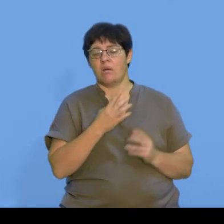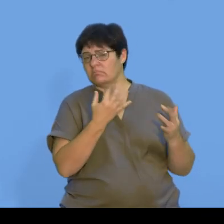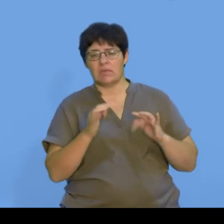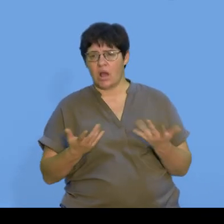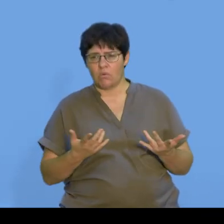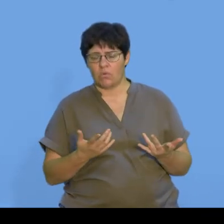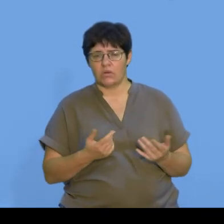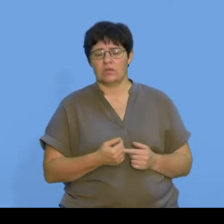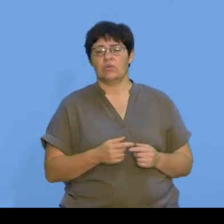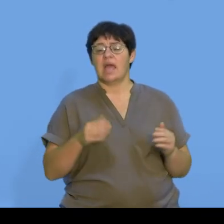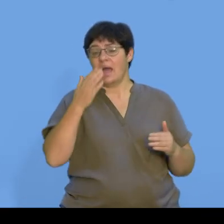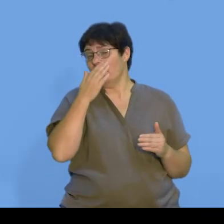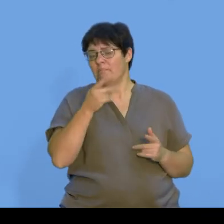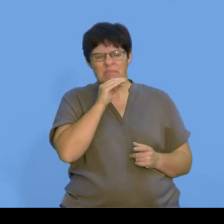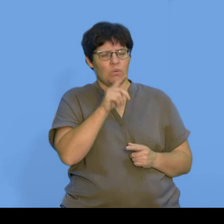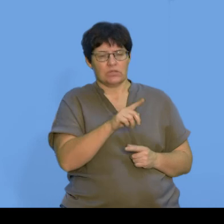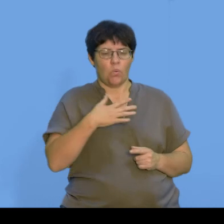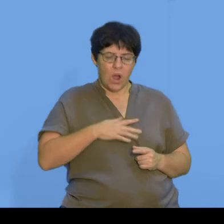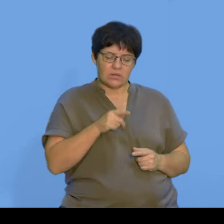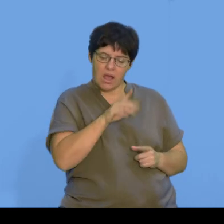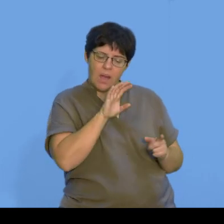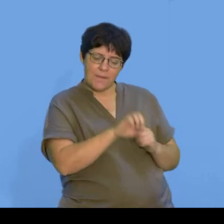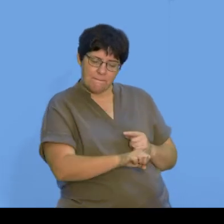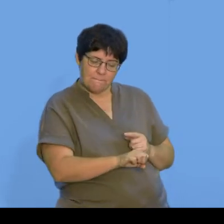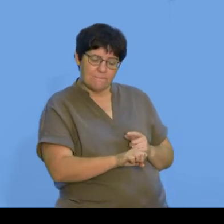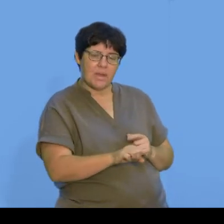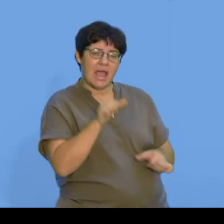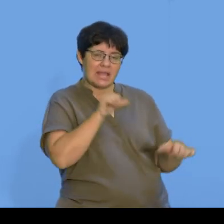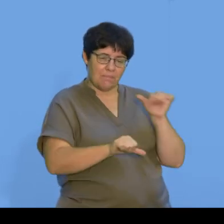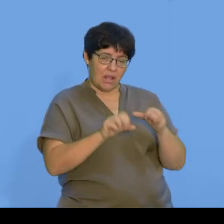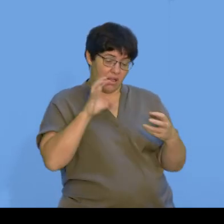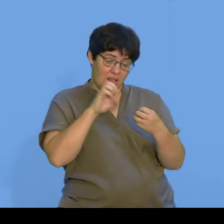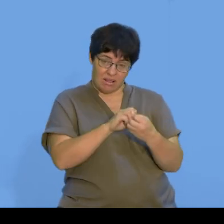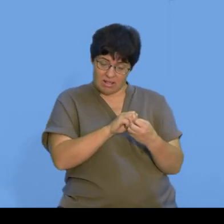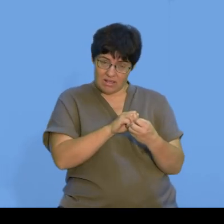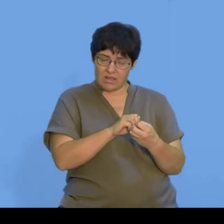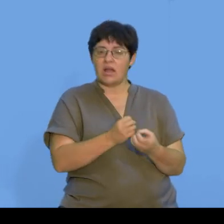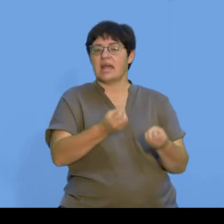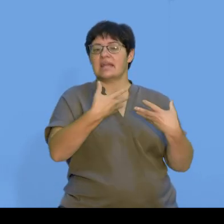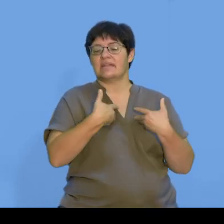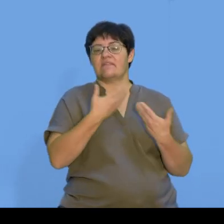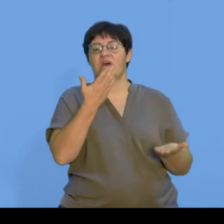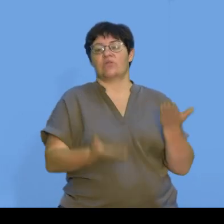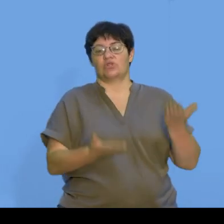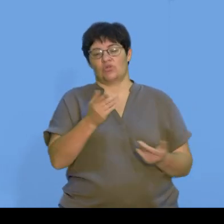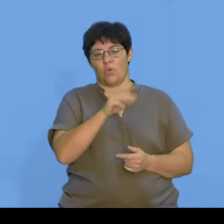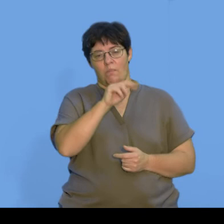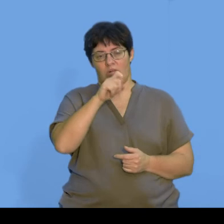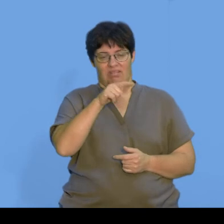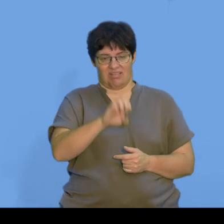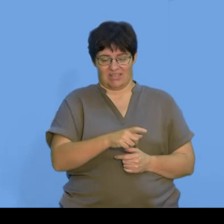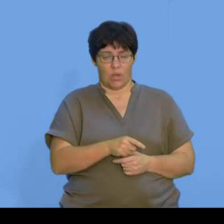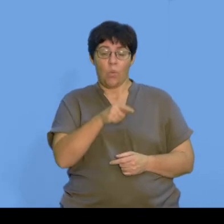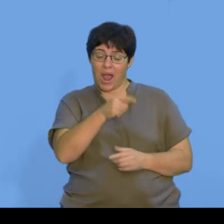of determining the empirical formula. So at the end of the day, we want to appreciate that the chemical formula of an element or a compound, it gives us